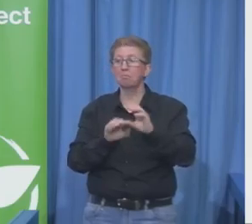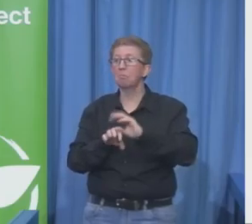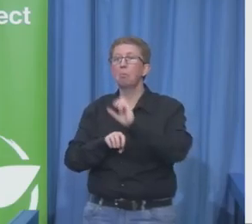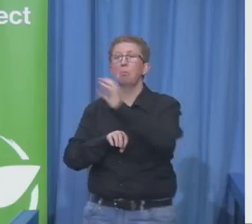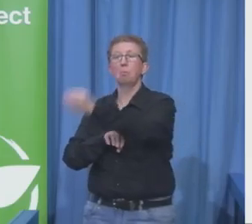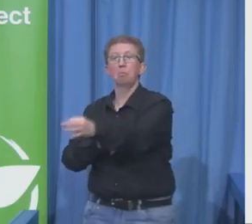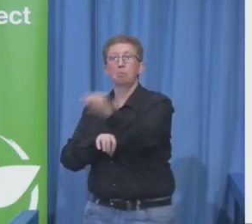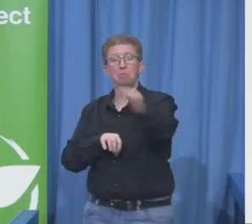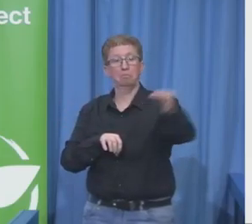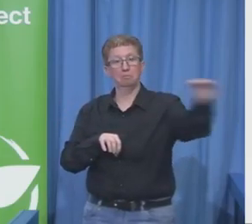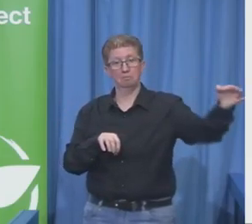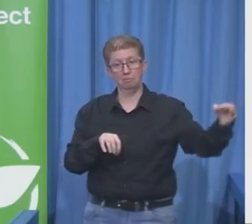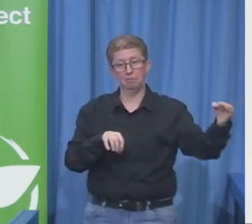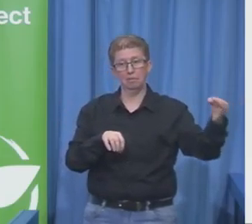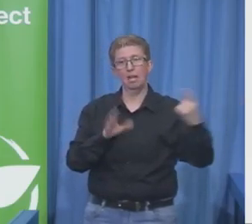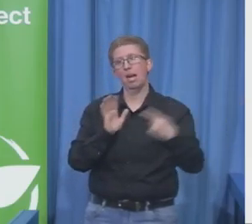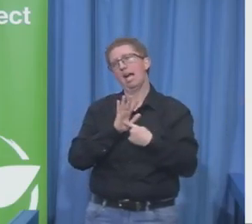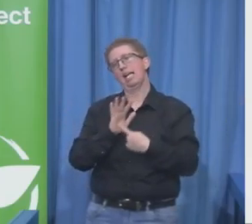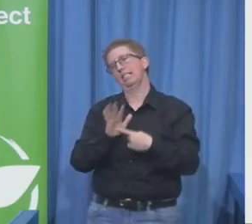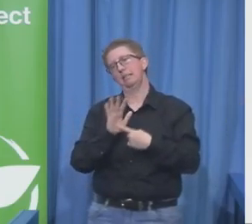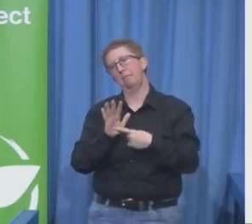course.